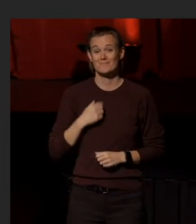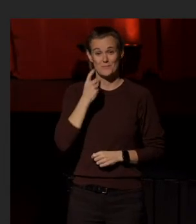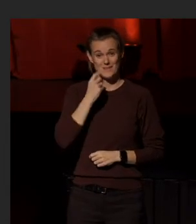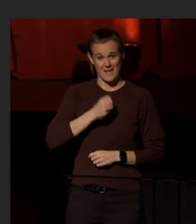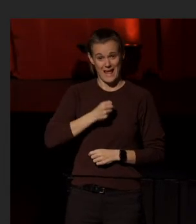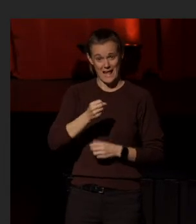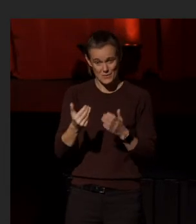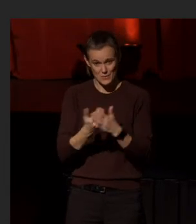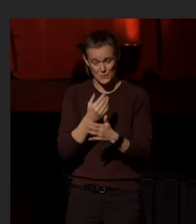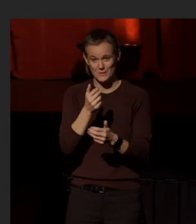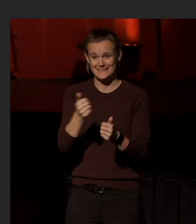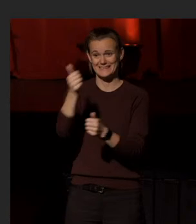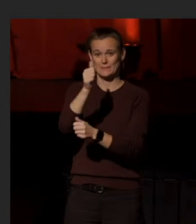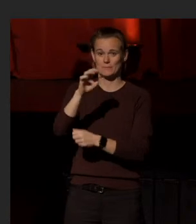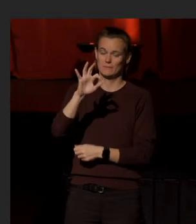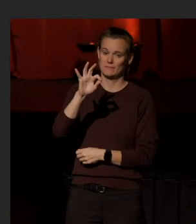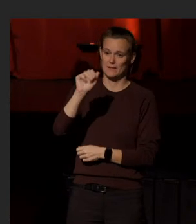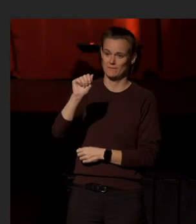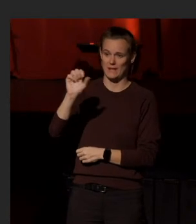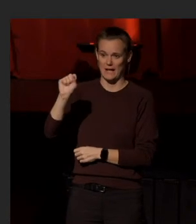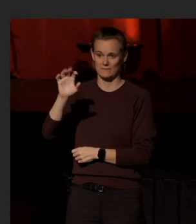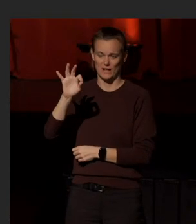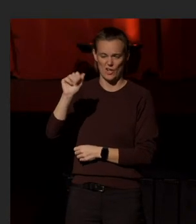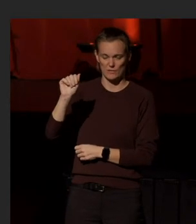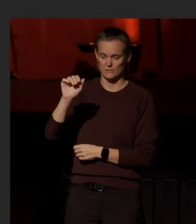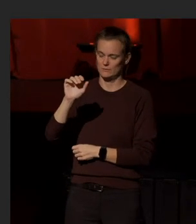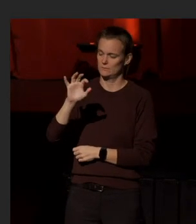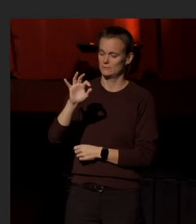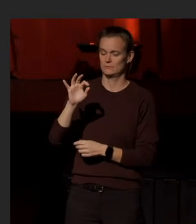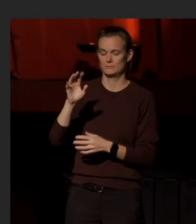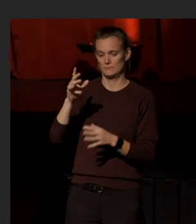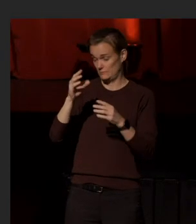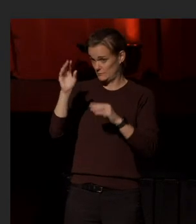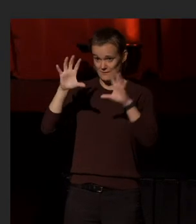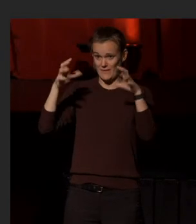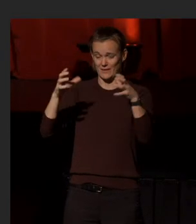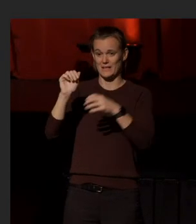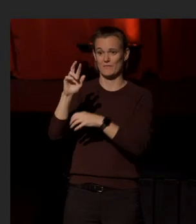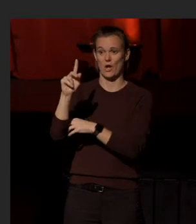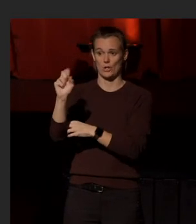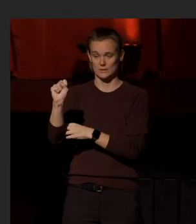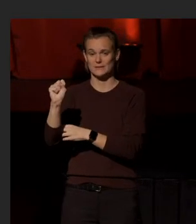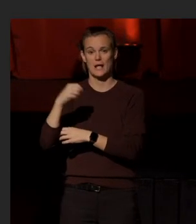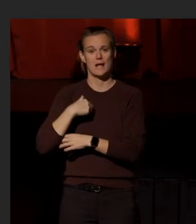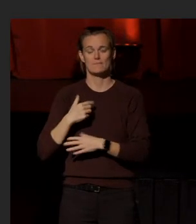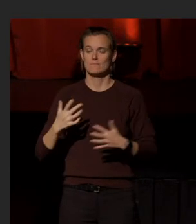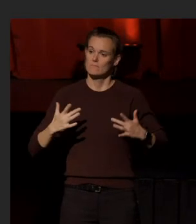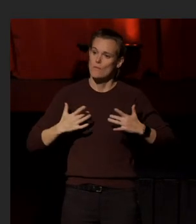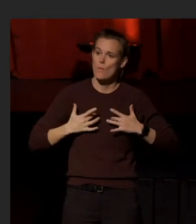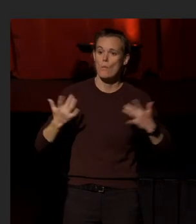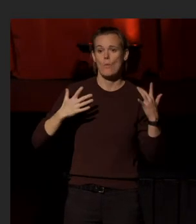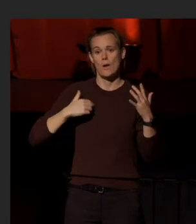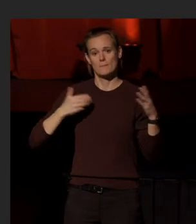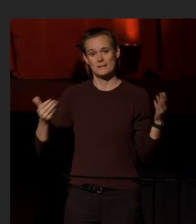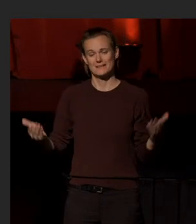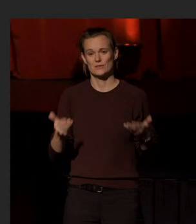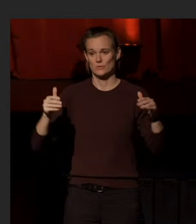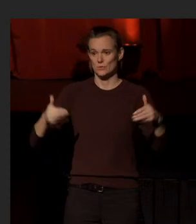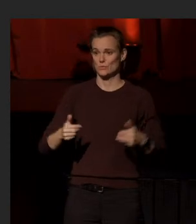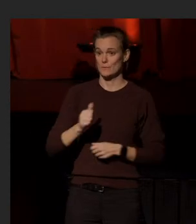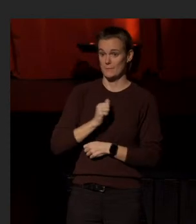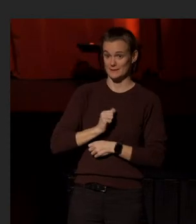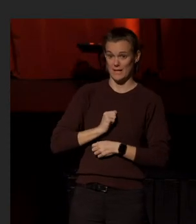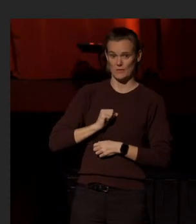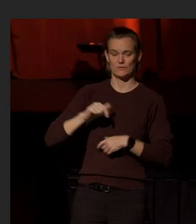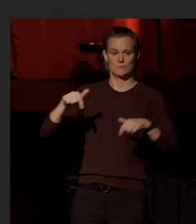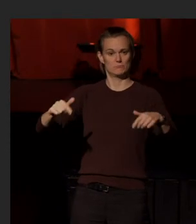Dean of FAS in July of 2022, I'm thrilled to be here to introduce myself and this esteemed annual event. I